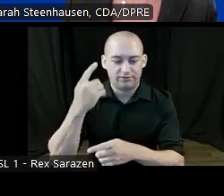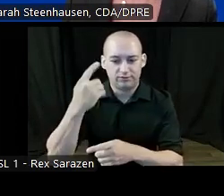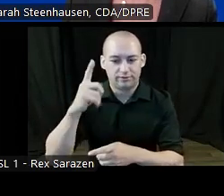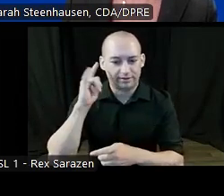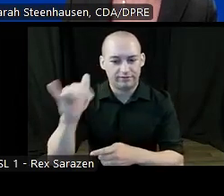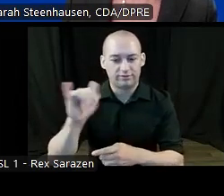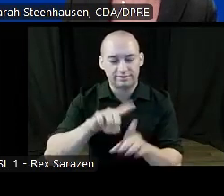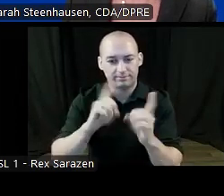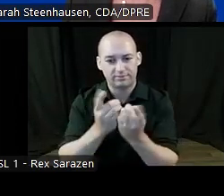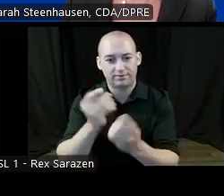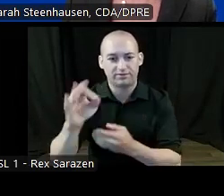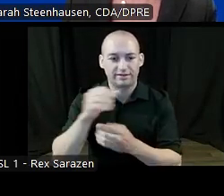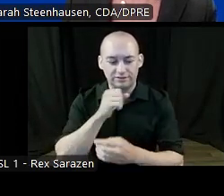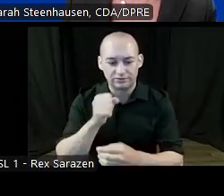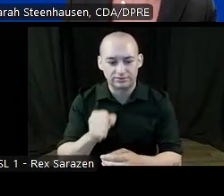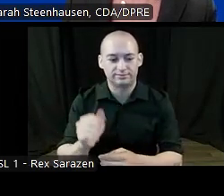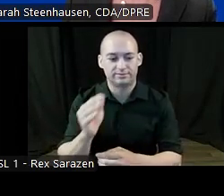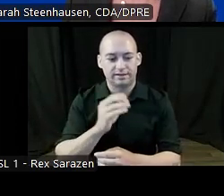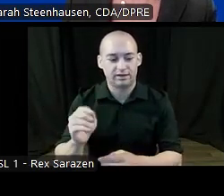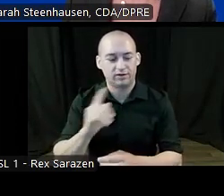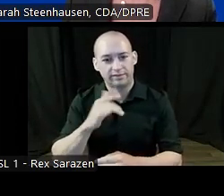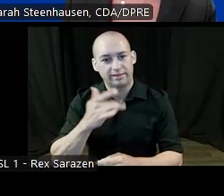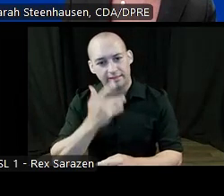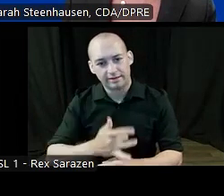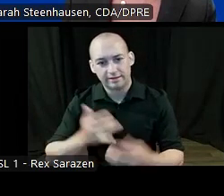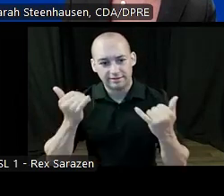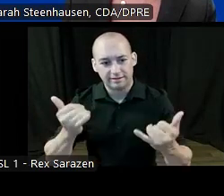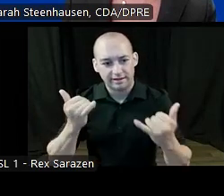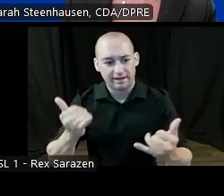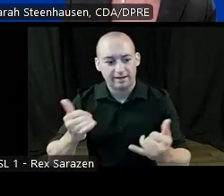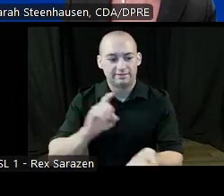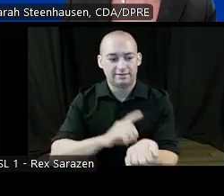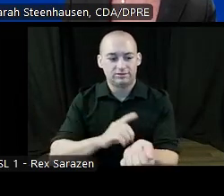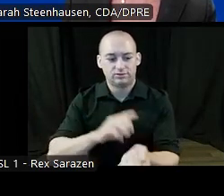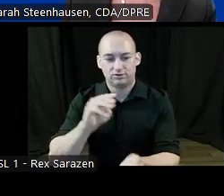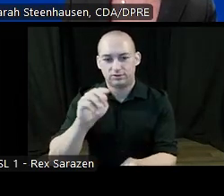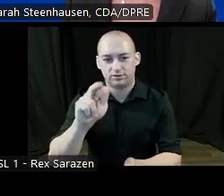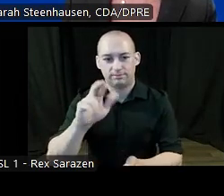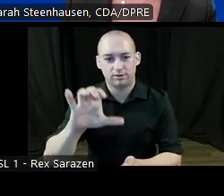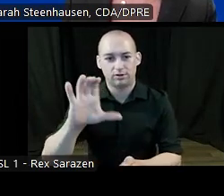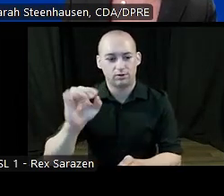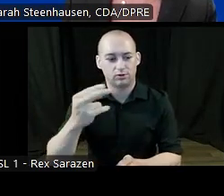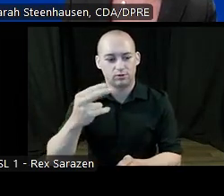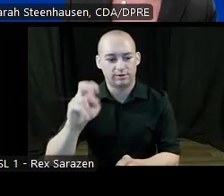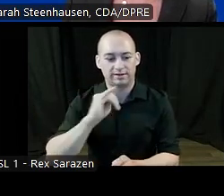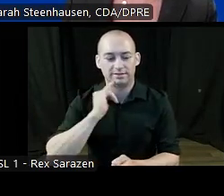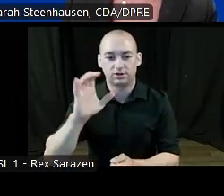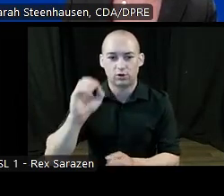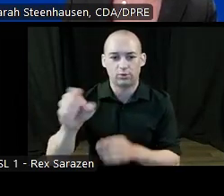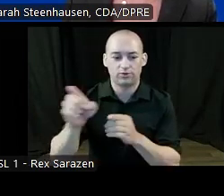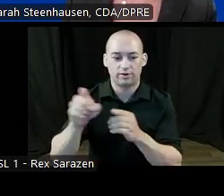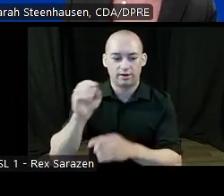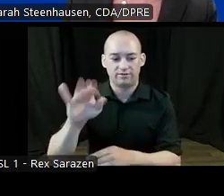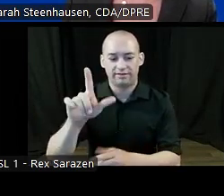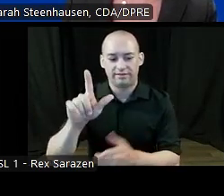of the presentation. And then we're really fortunate to be joined by Dr. Mark Cohen, who is co-director of the Leading Age